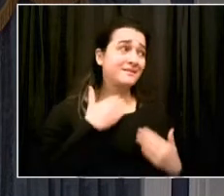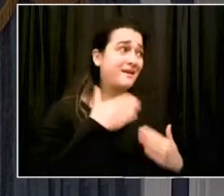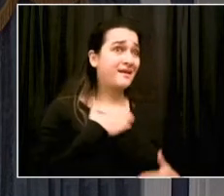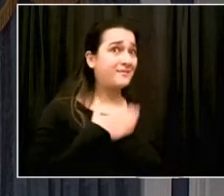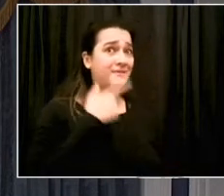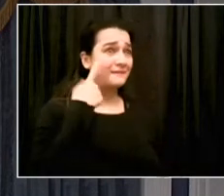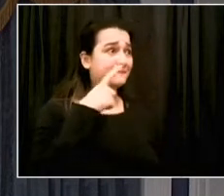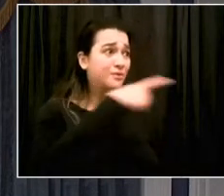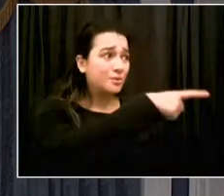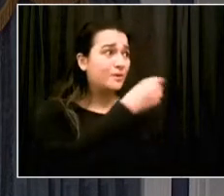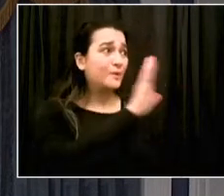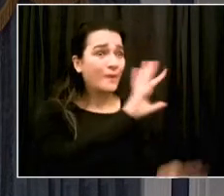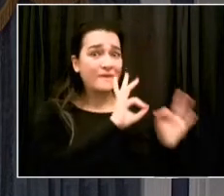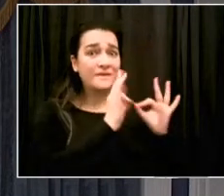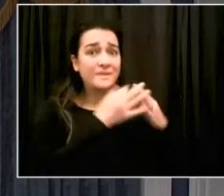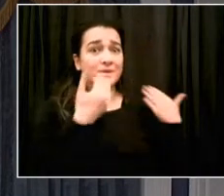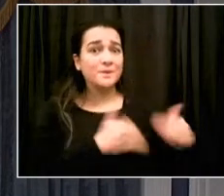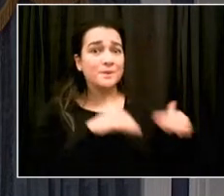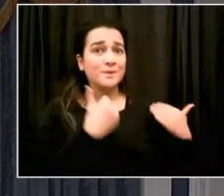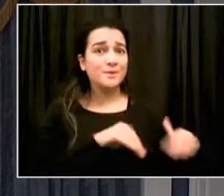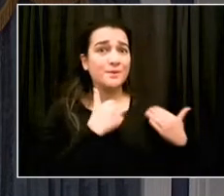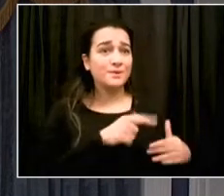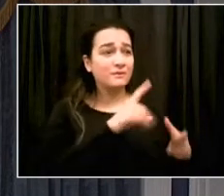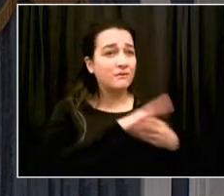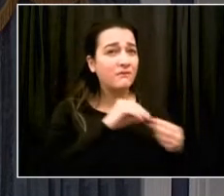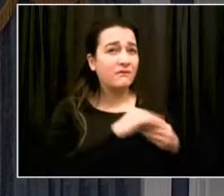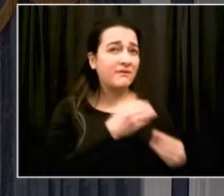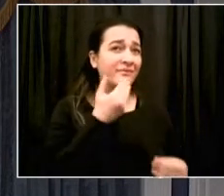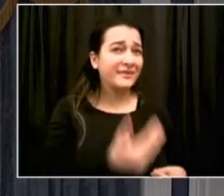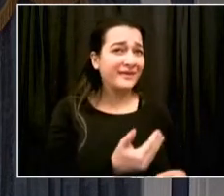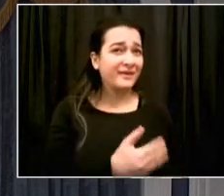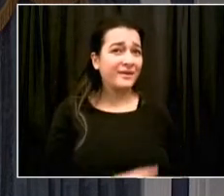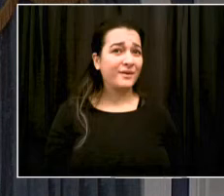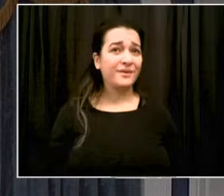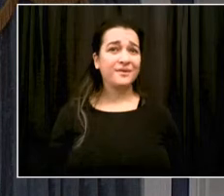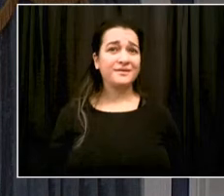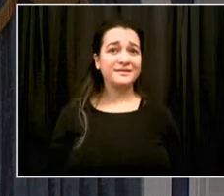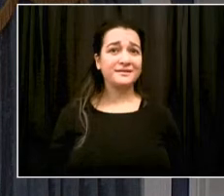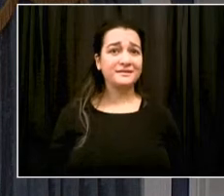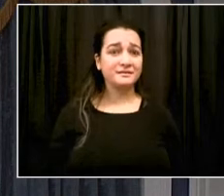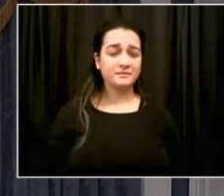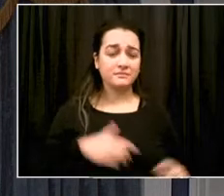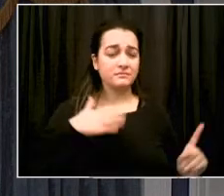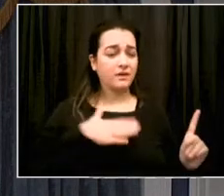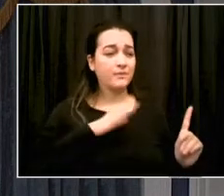on, and it's going to mean a much better future for you and your family. And